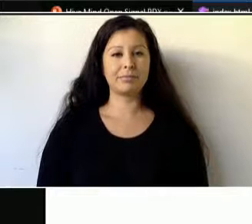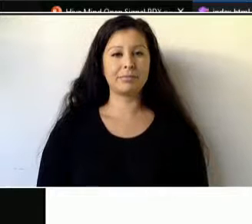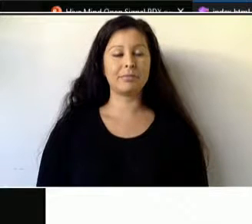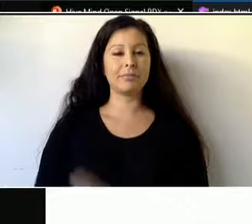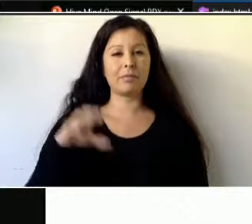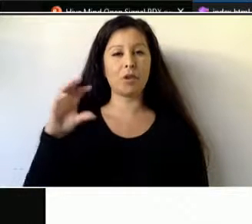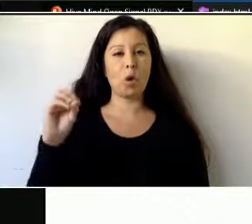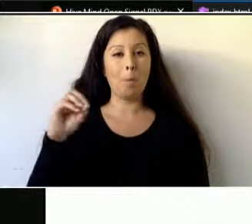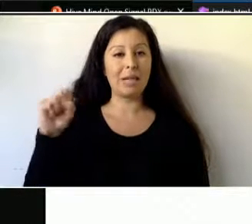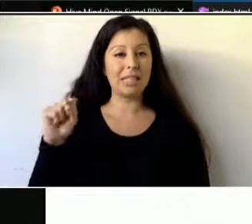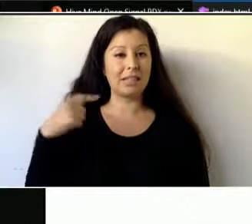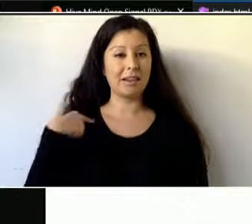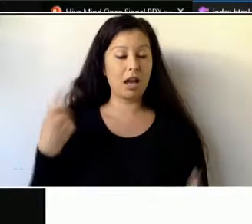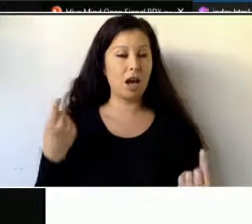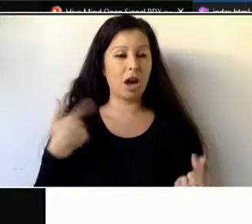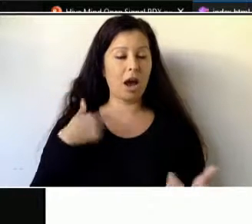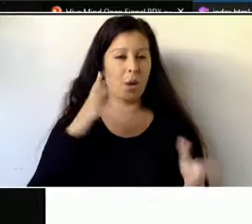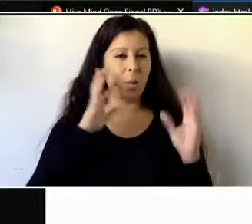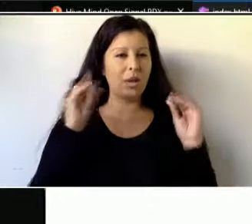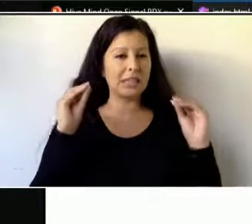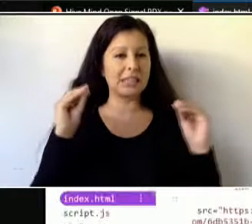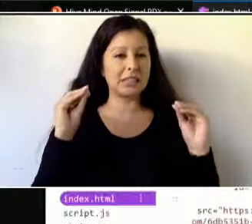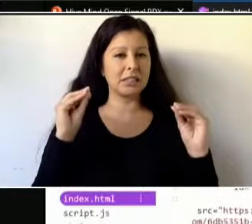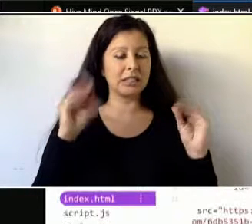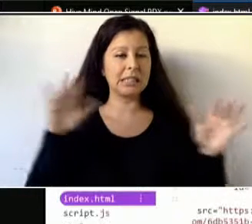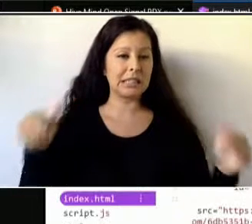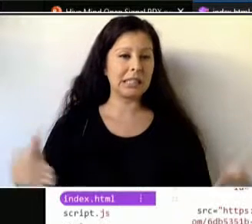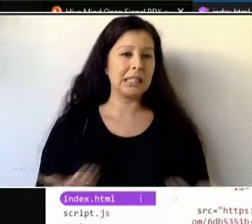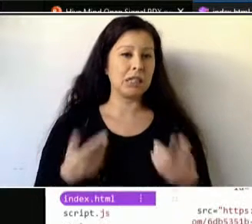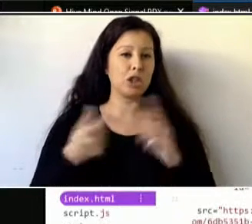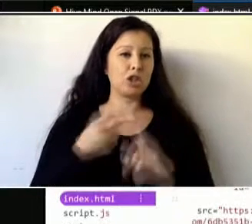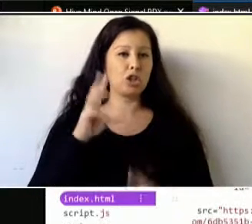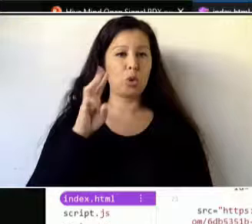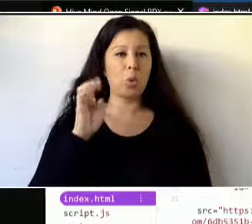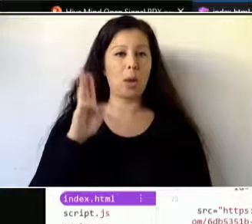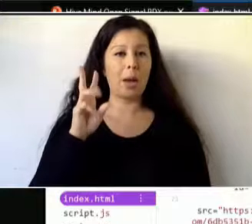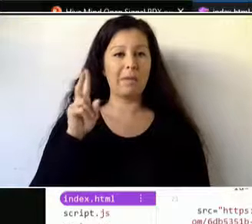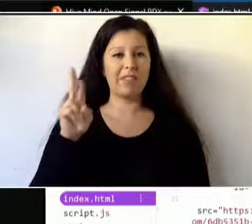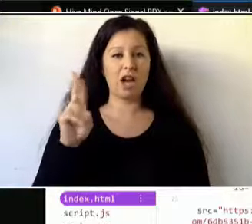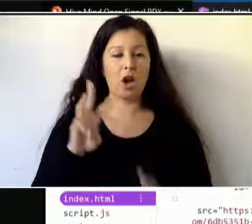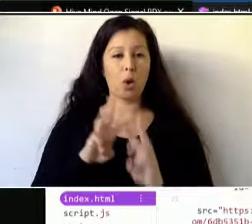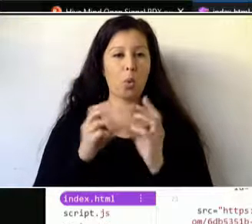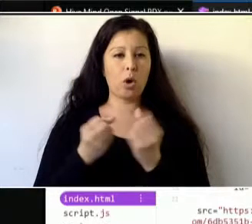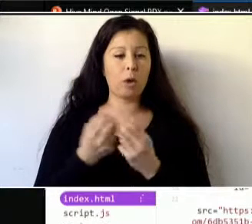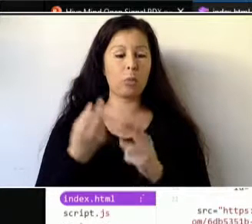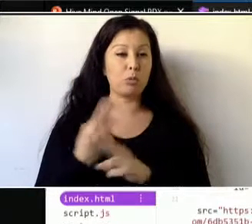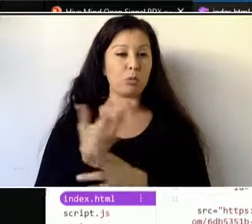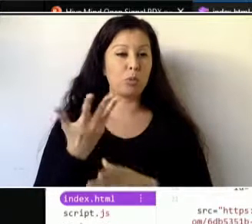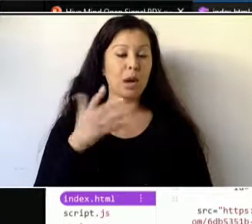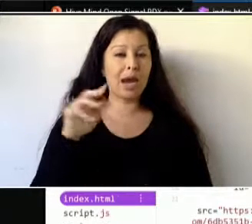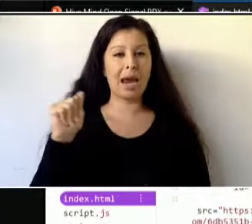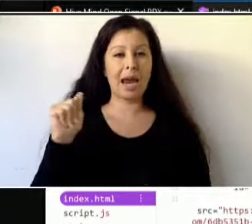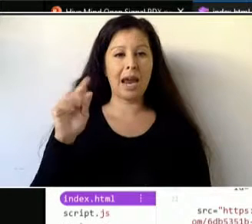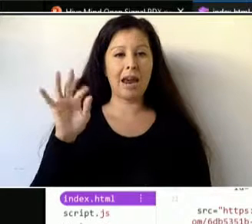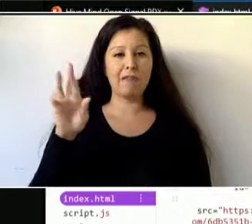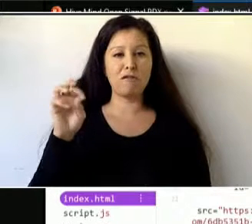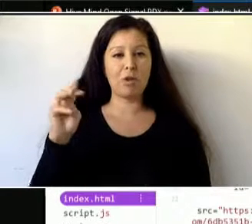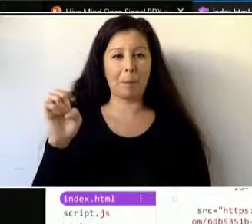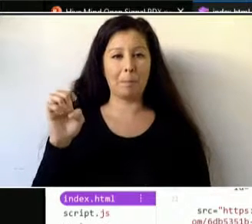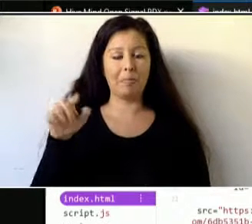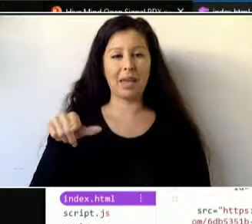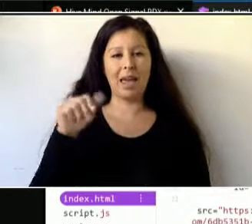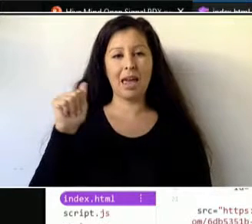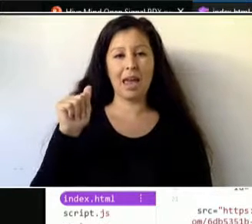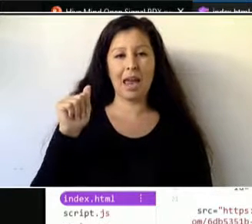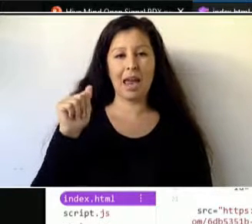Open Signal is I'm going to be teaching this like live, this introductory to WebVR workshop using A-Frame. So A-Frame is a